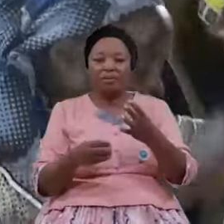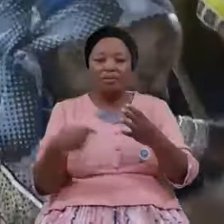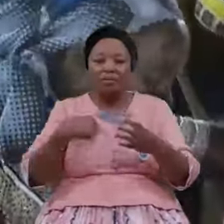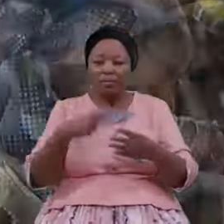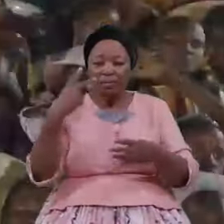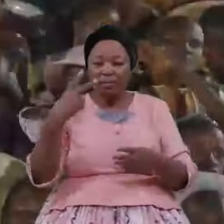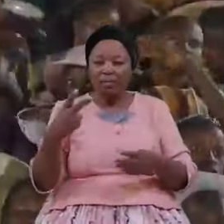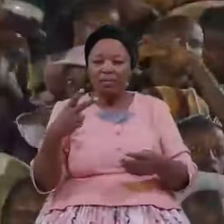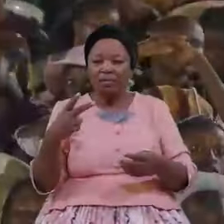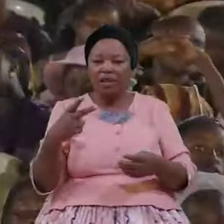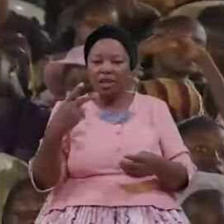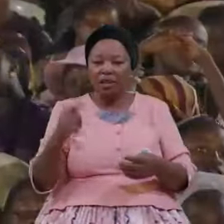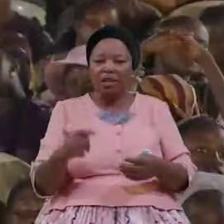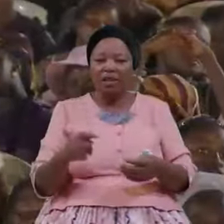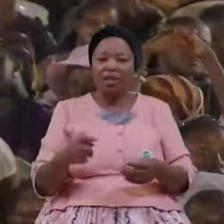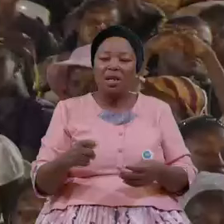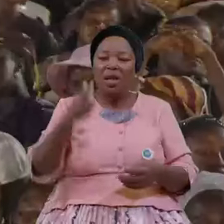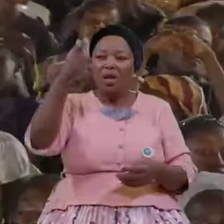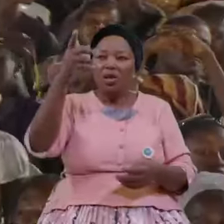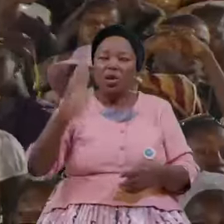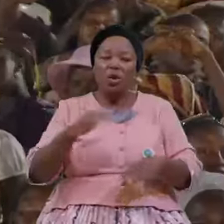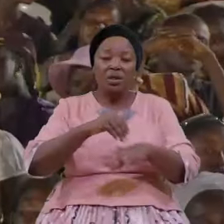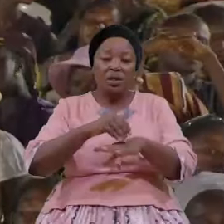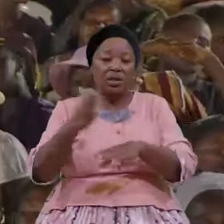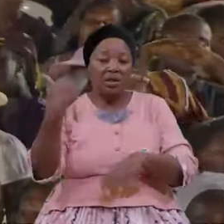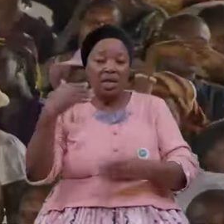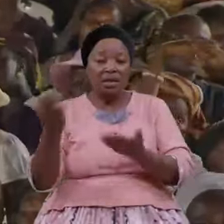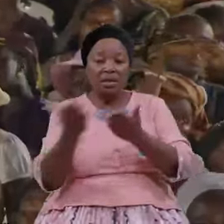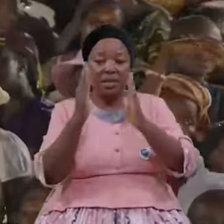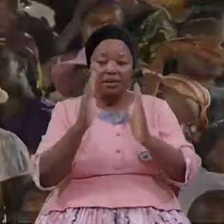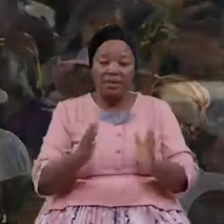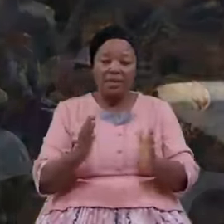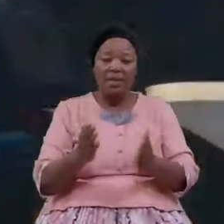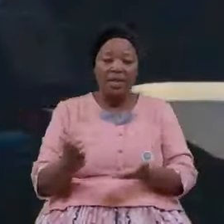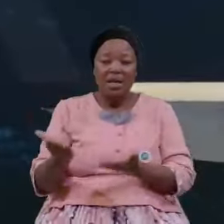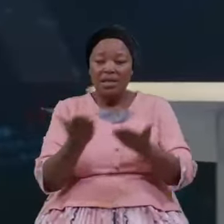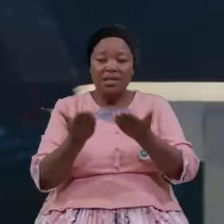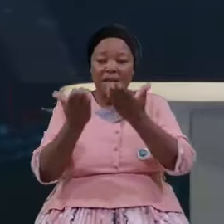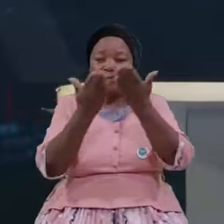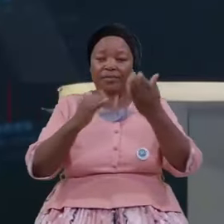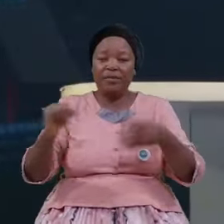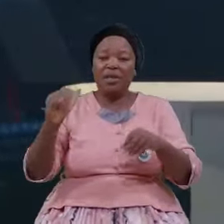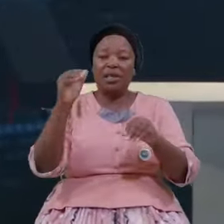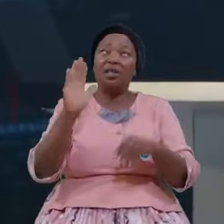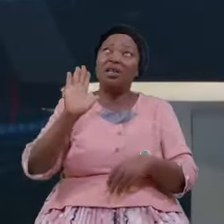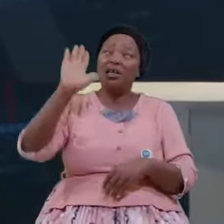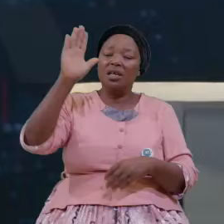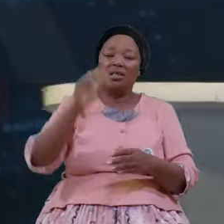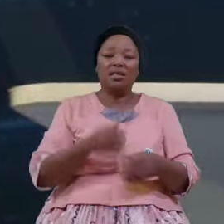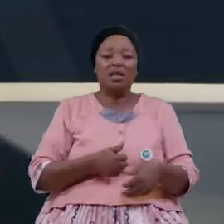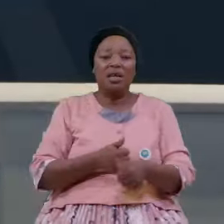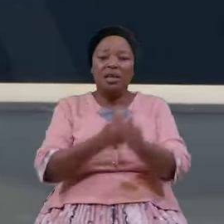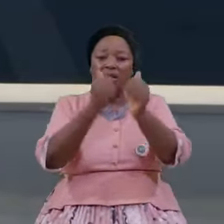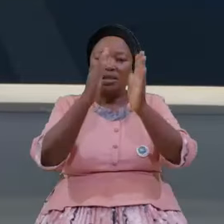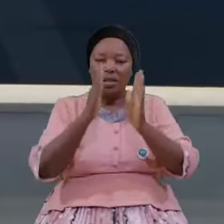the God-sent servant serving his disciples. The